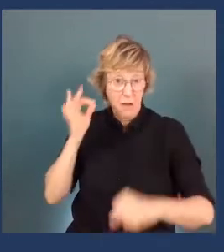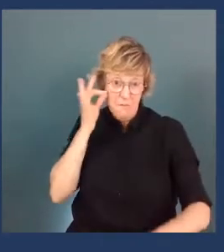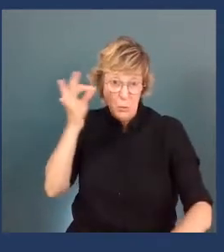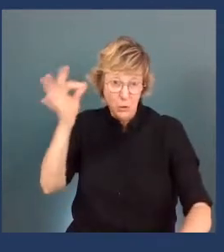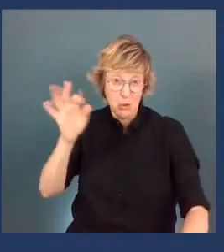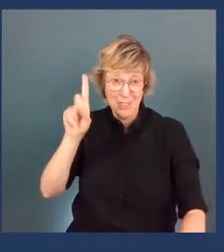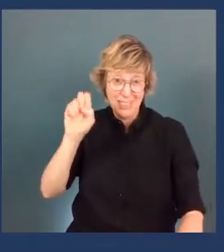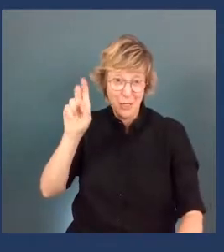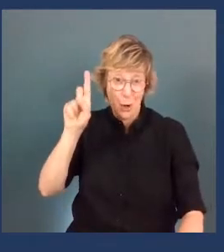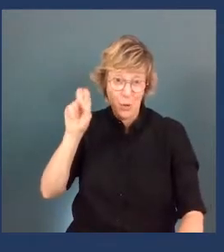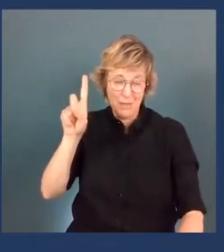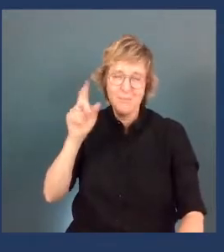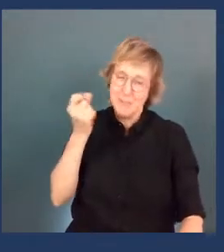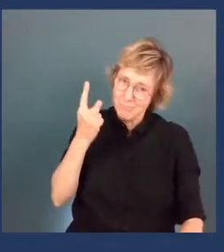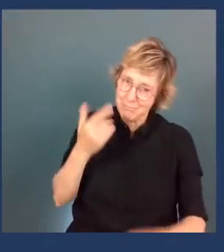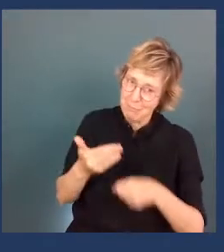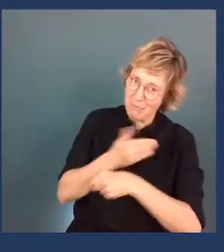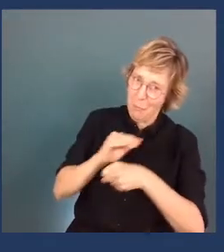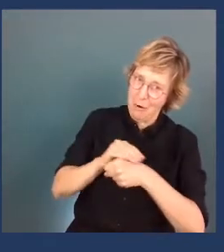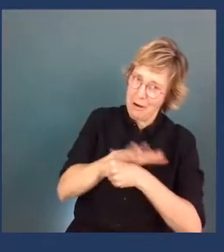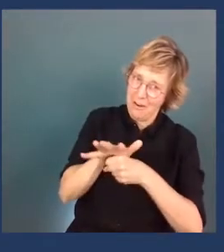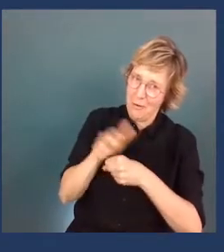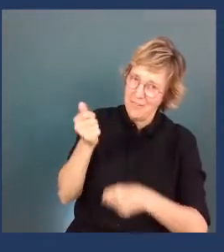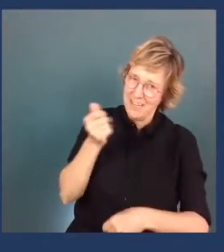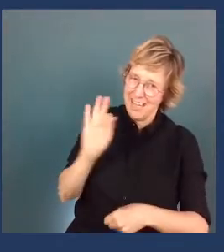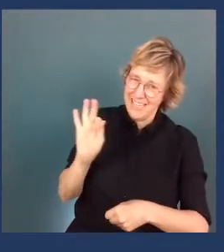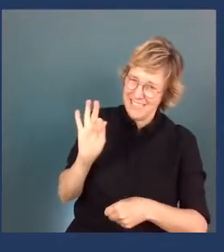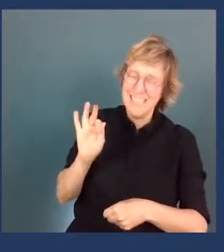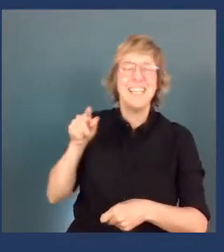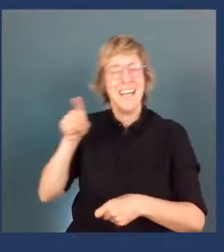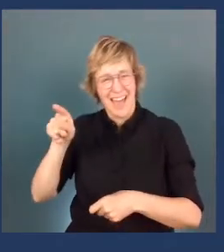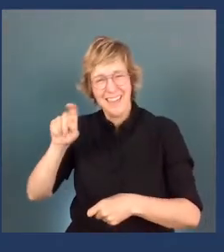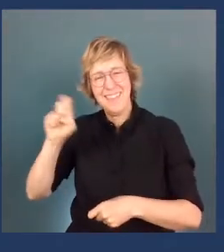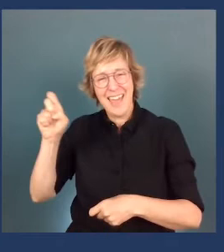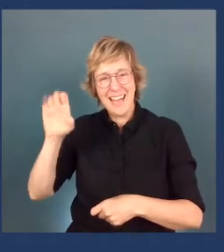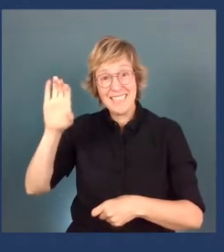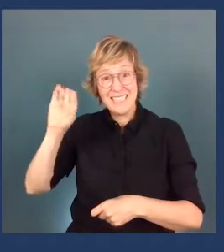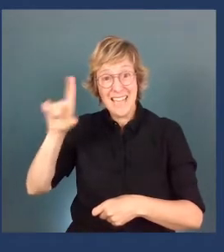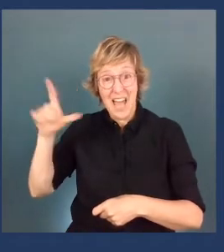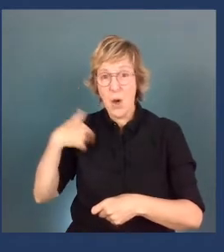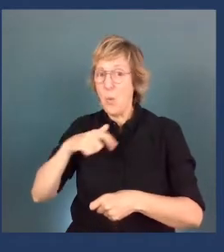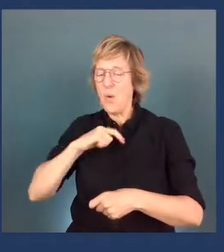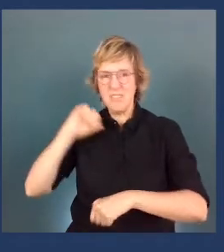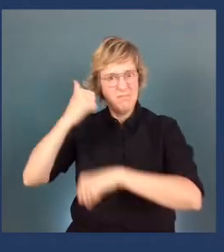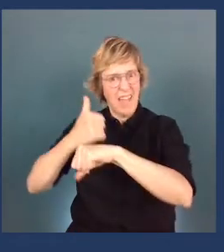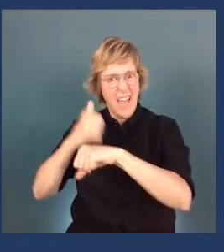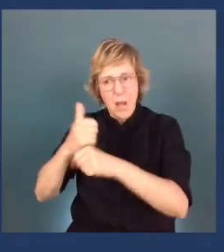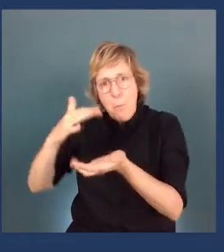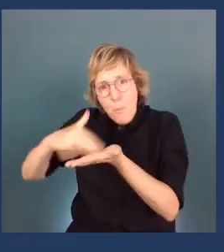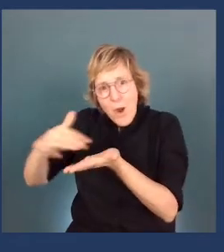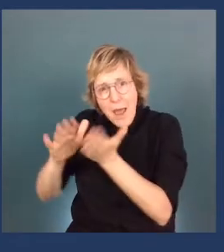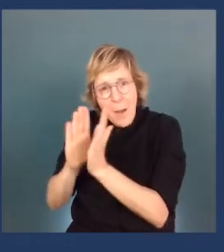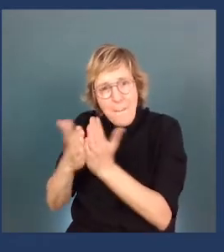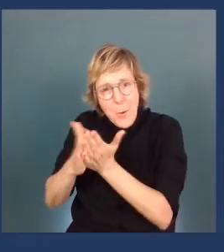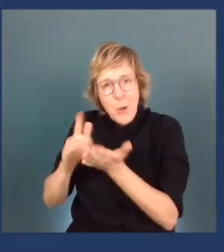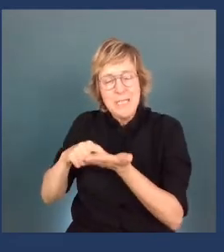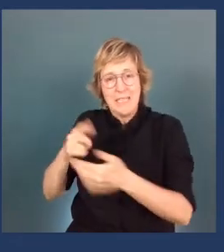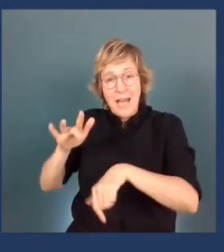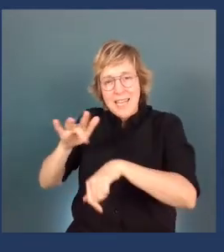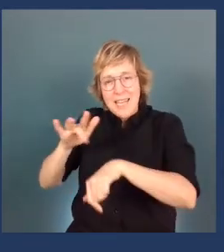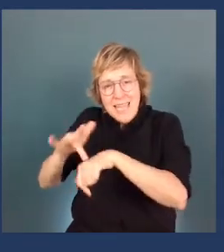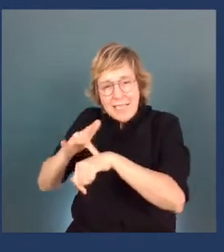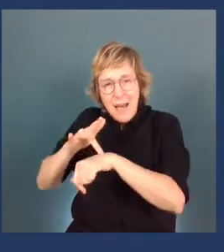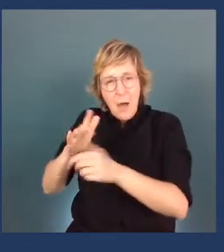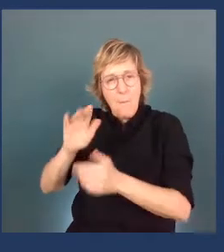least before COVID-19, when we were at the Excel, we had Braille books and tactile maps for guests who are visually